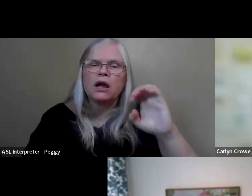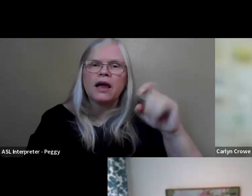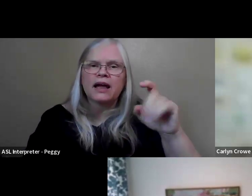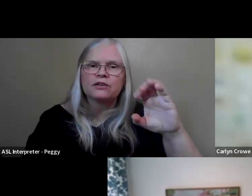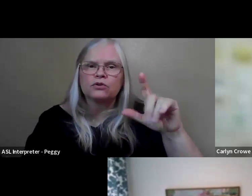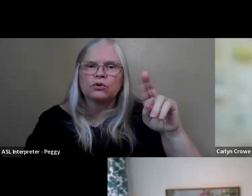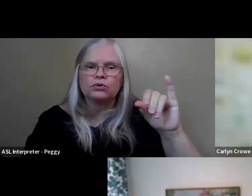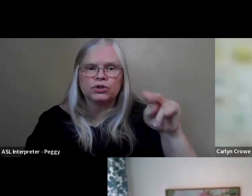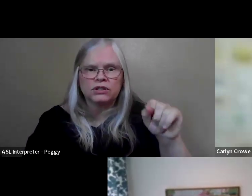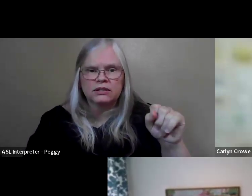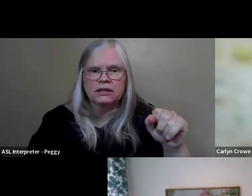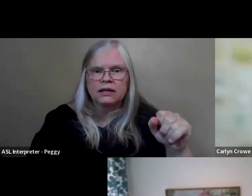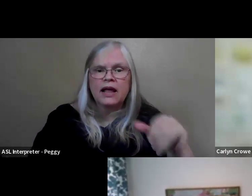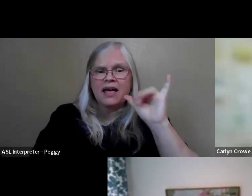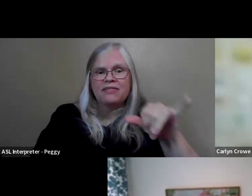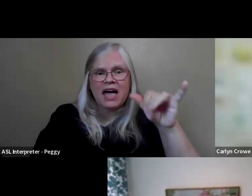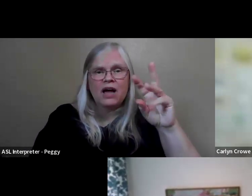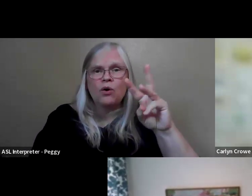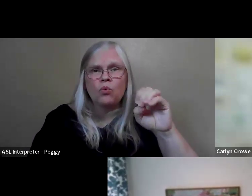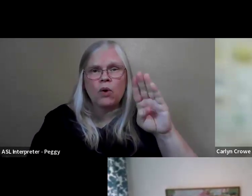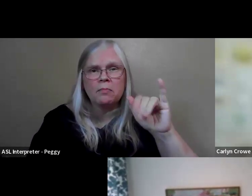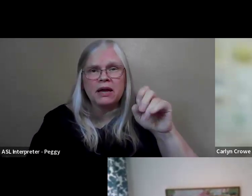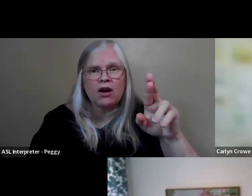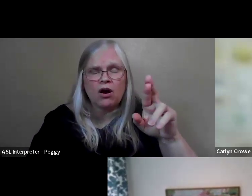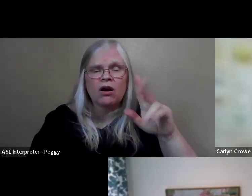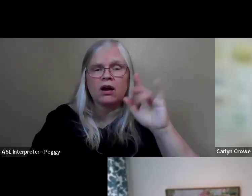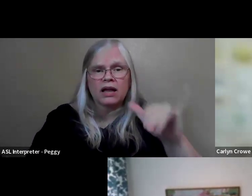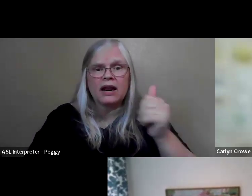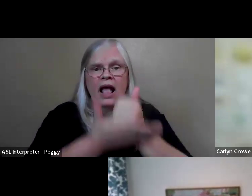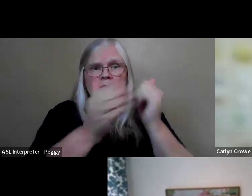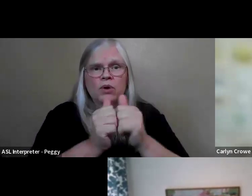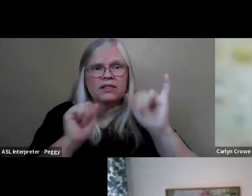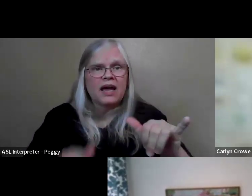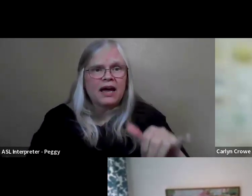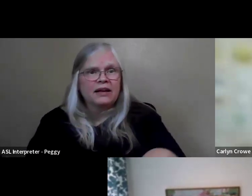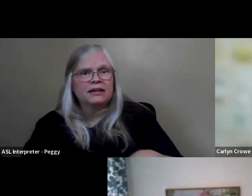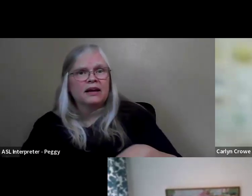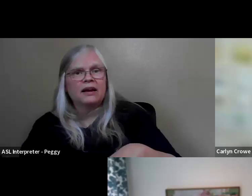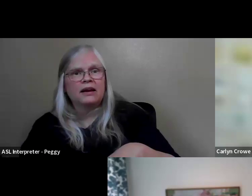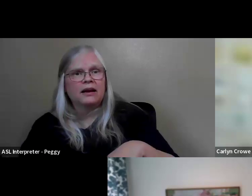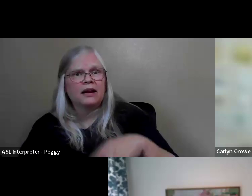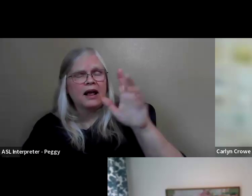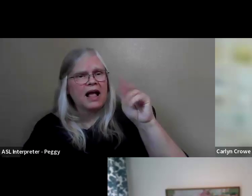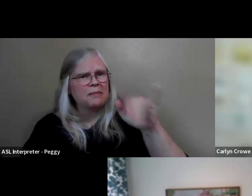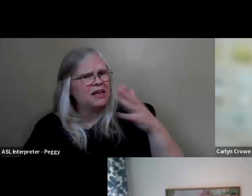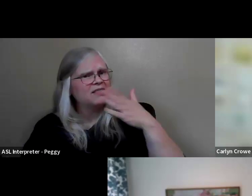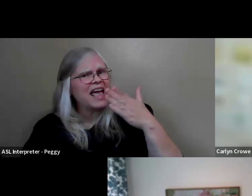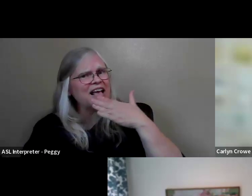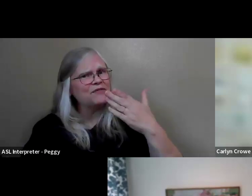webinar can help with that. Thanks, Krista. Thanks for joining us from another red